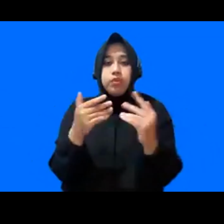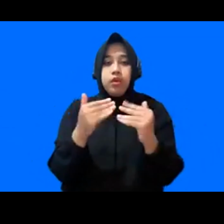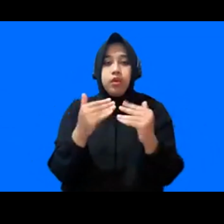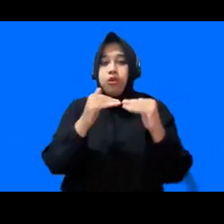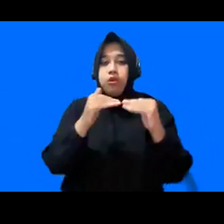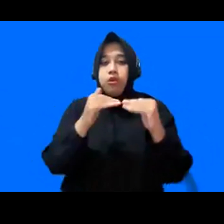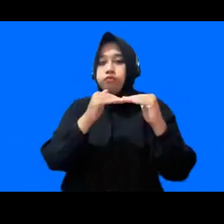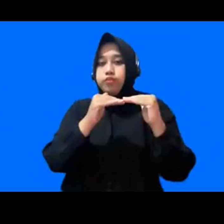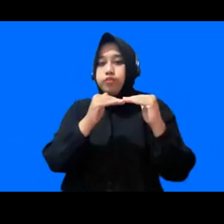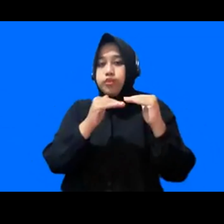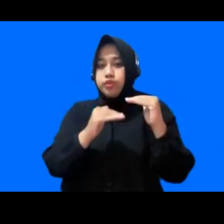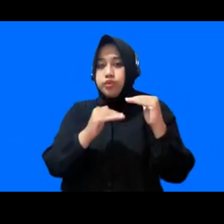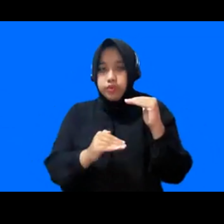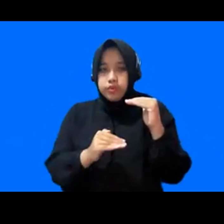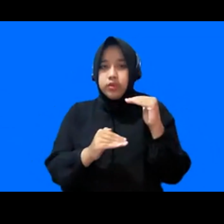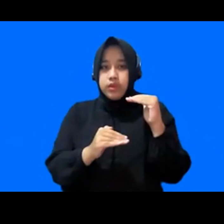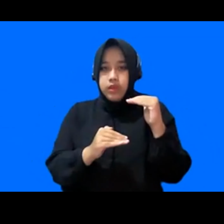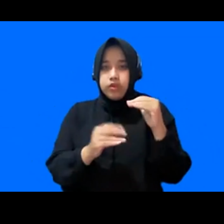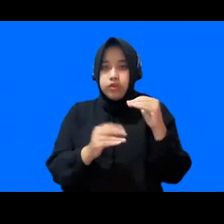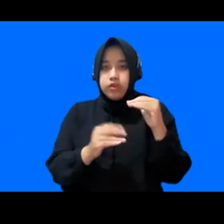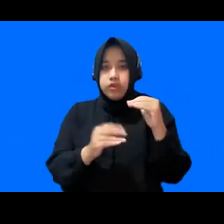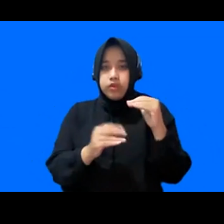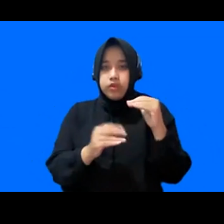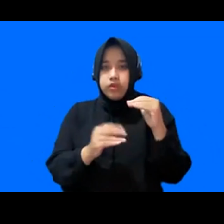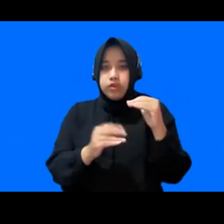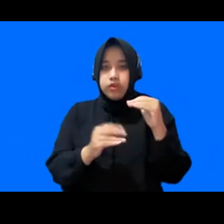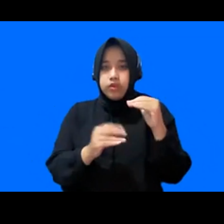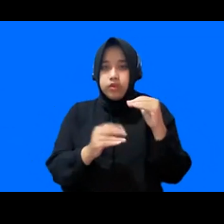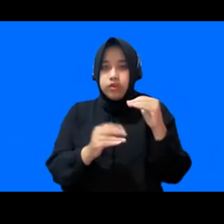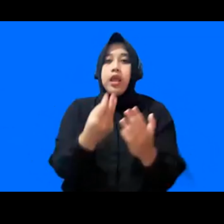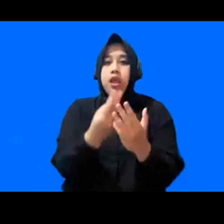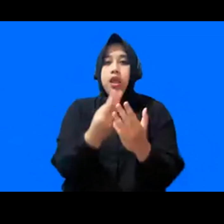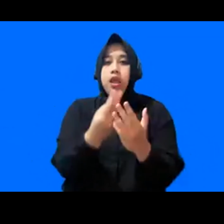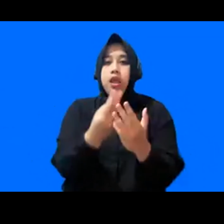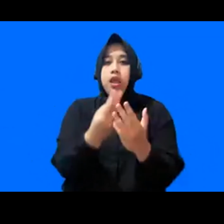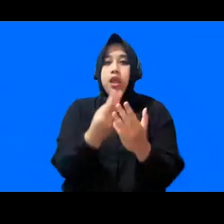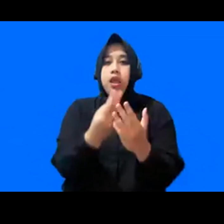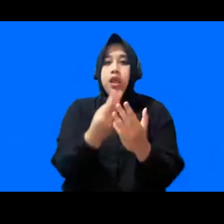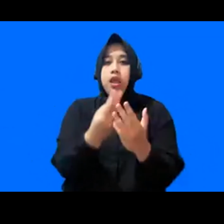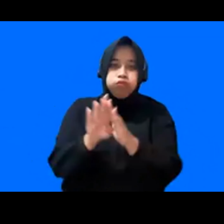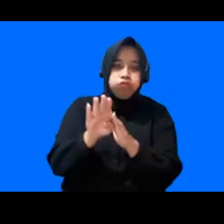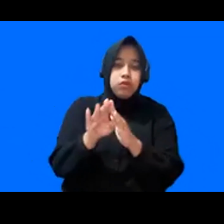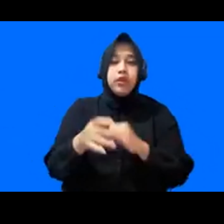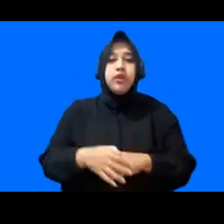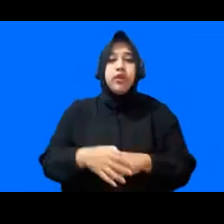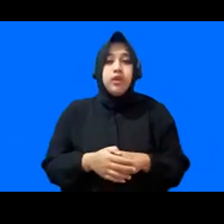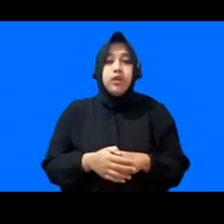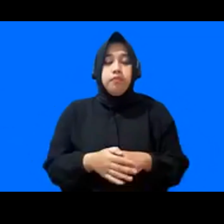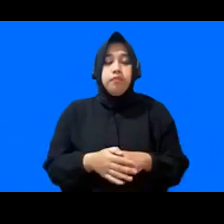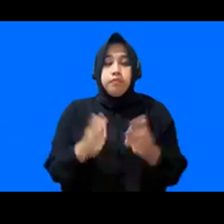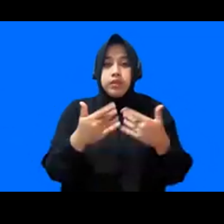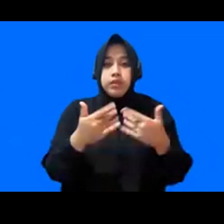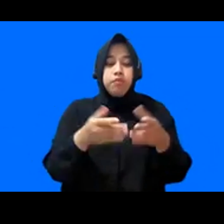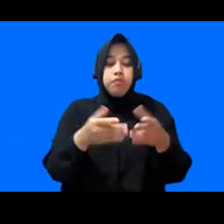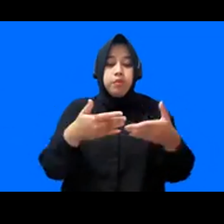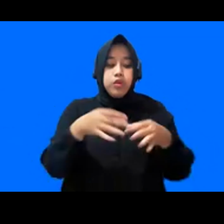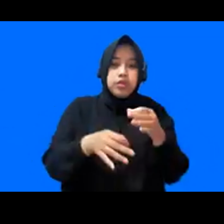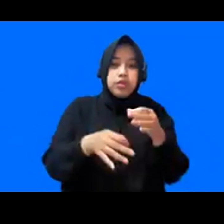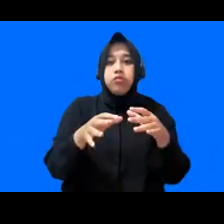Effectively addressing the needs of those who experience greatest vulnerability, including people with disabilities, provides the bedrock for social cohesion